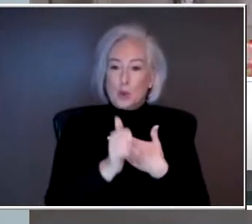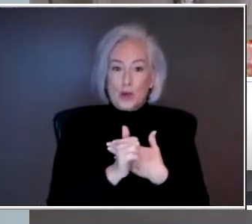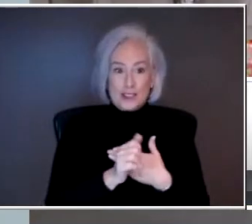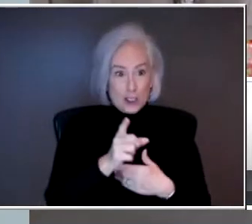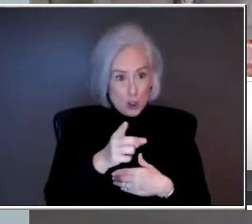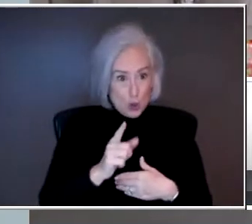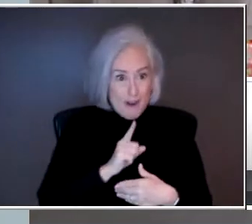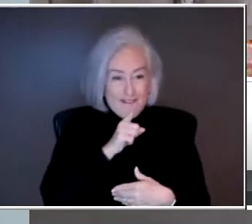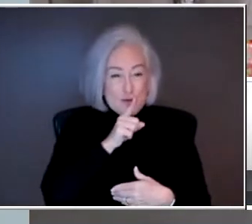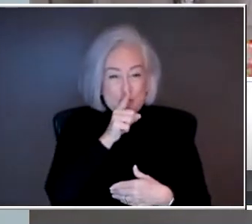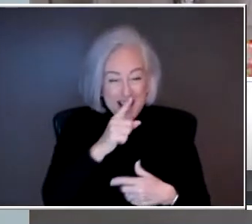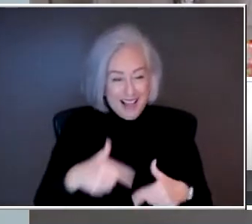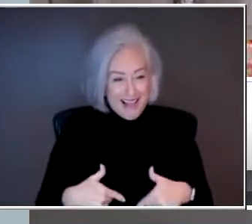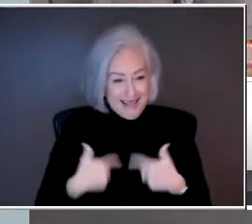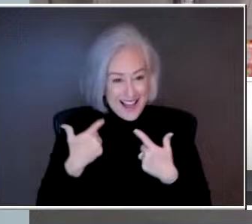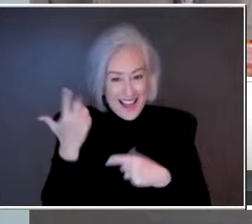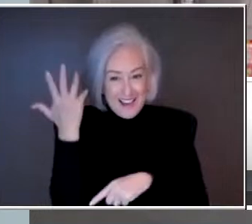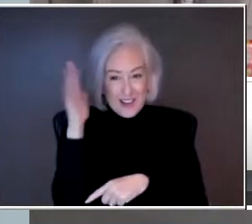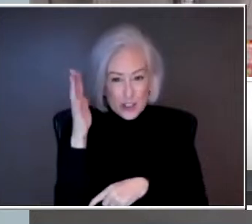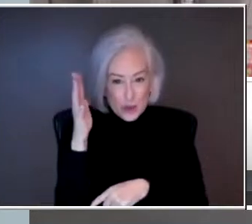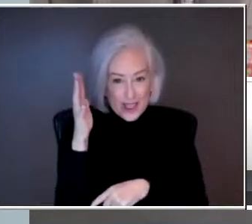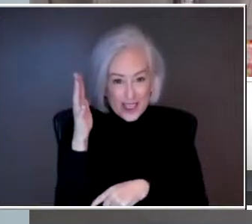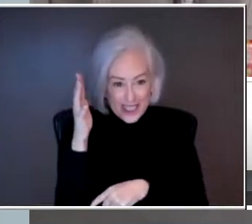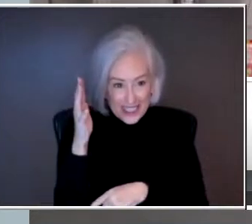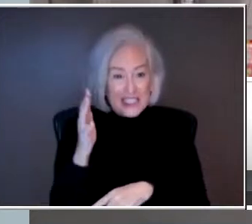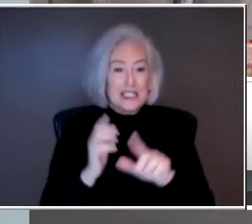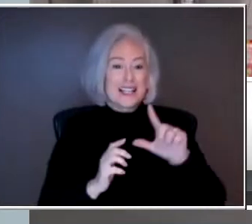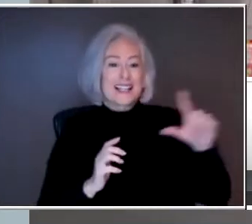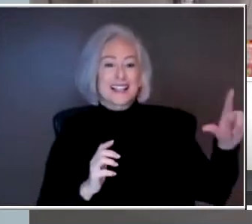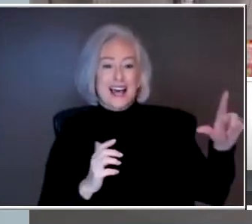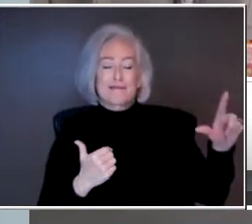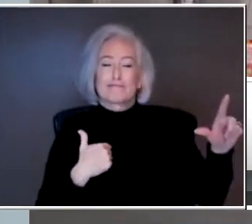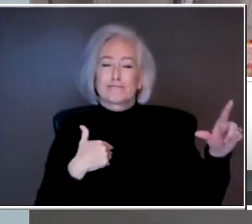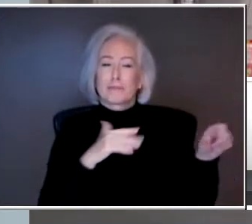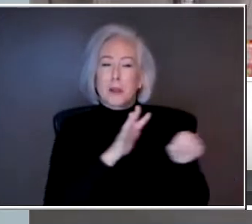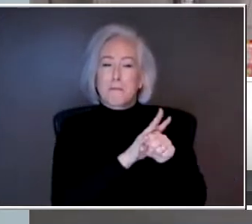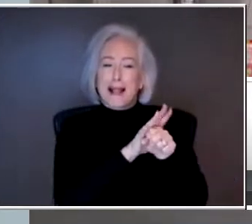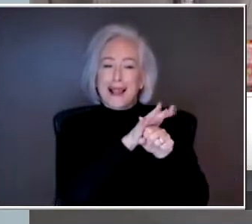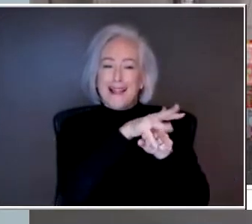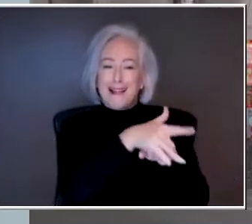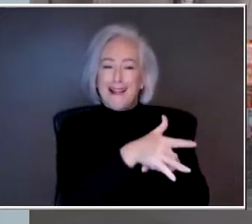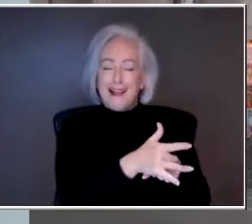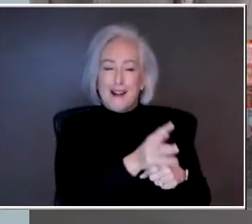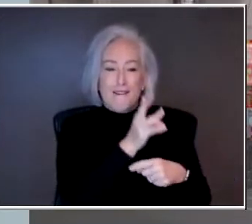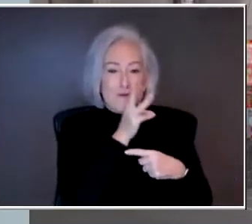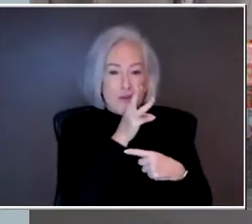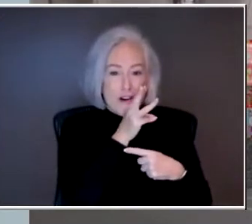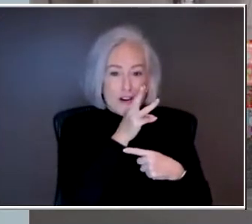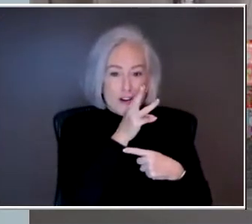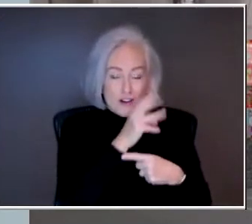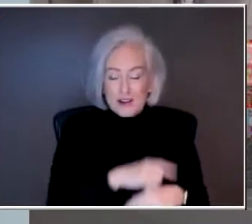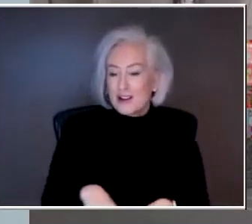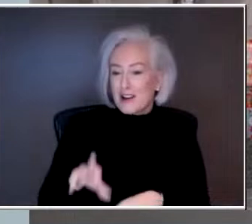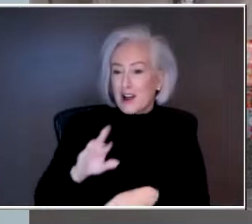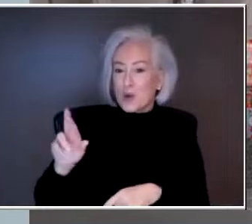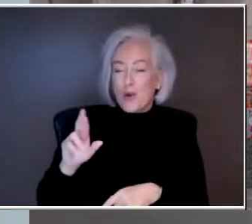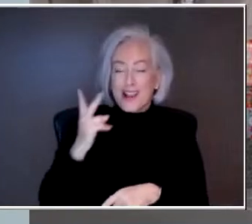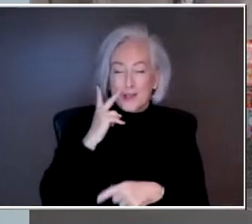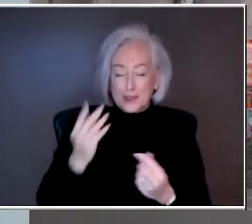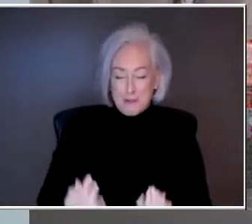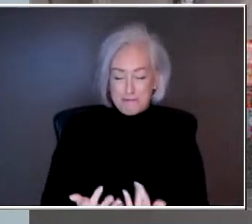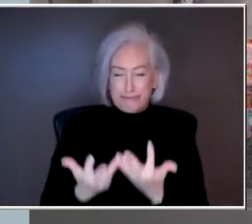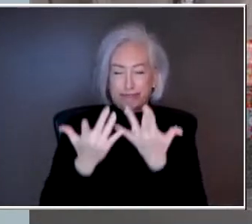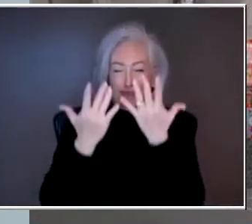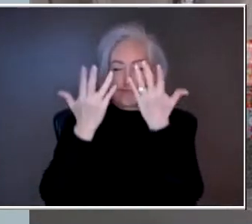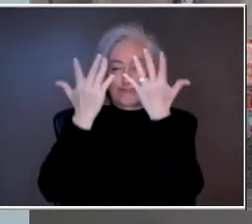look like the one on the left. That one's watered. The one on the right, not so much. It's a dry tree, so how do we avoid this going